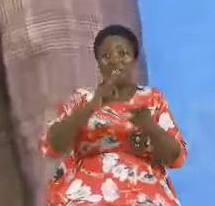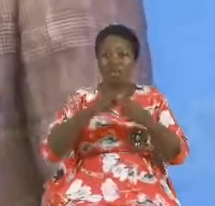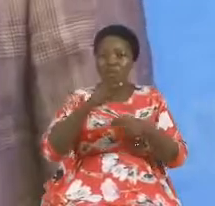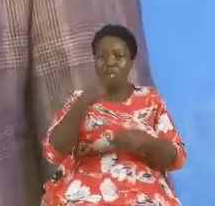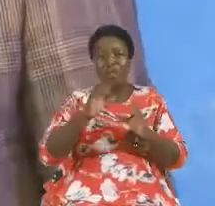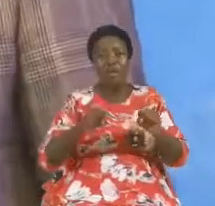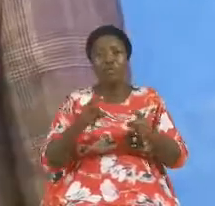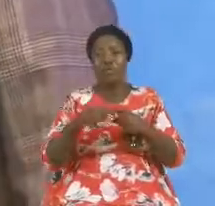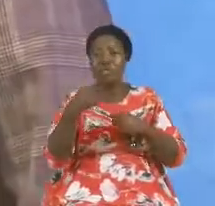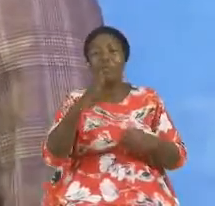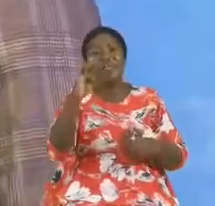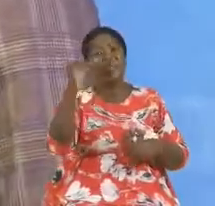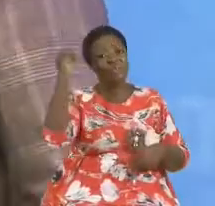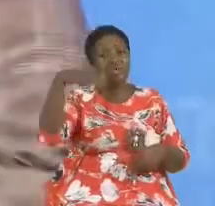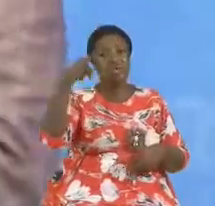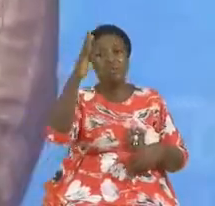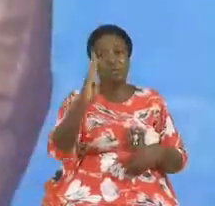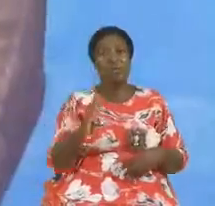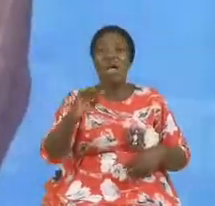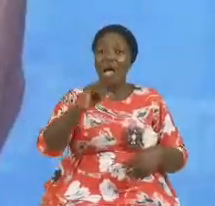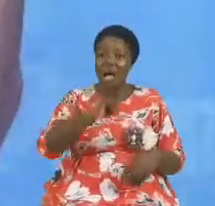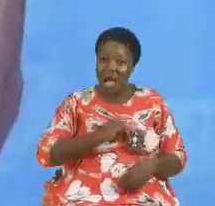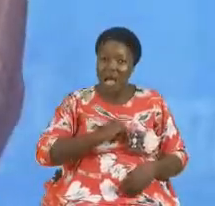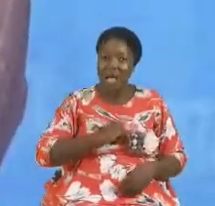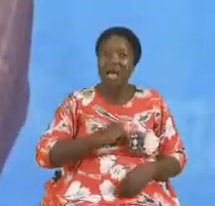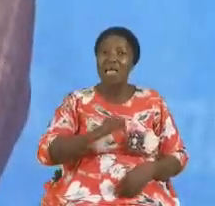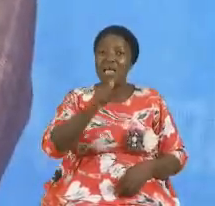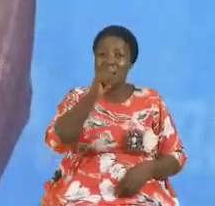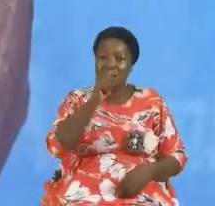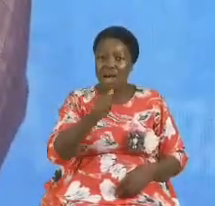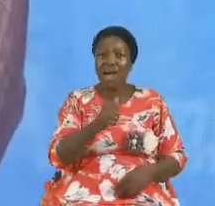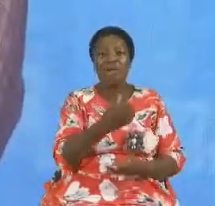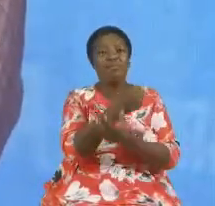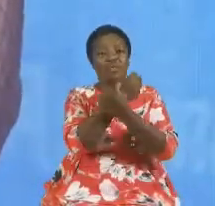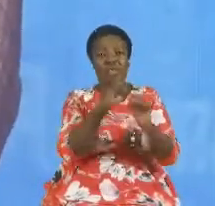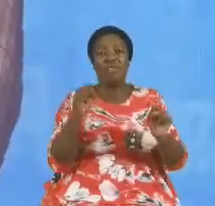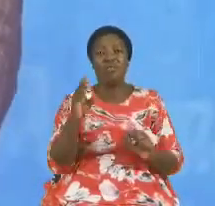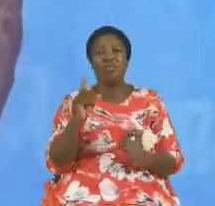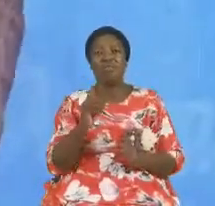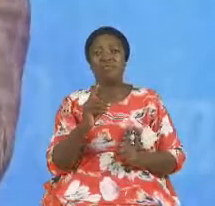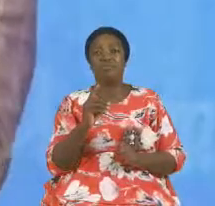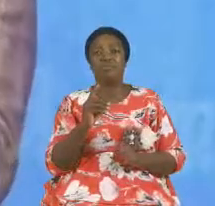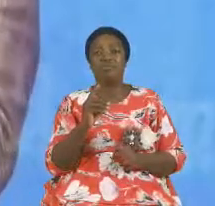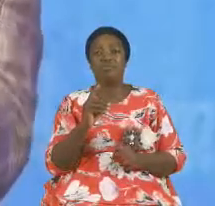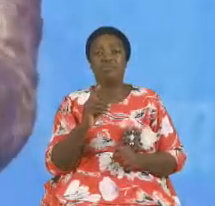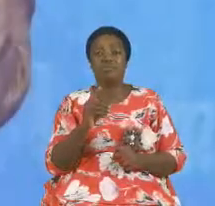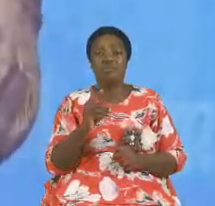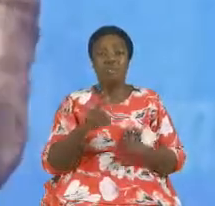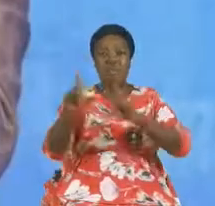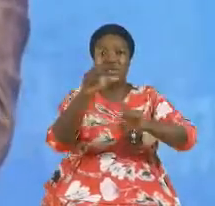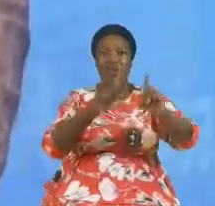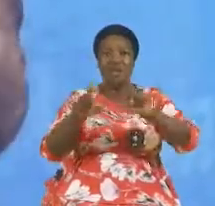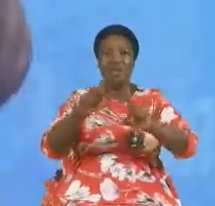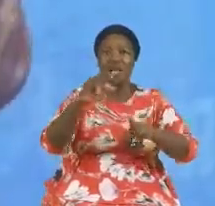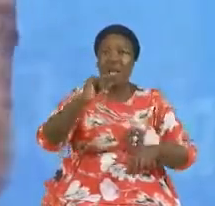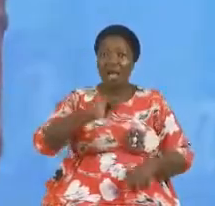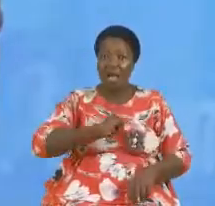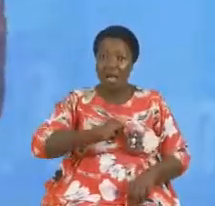forgiven, your life will be turned around, and then you'll be able to say, by the grace of God, I